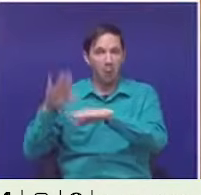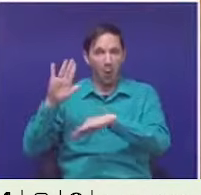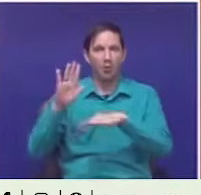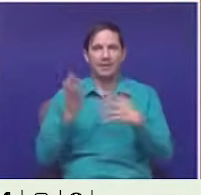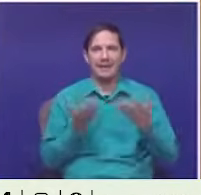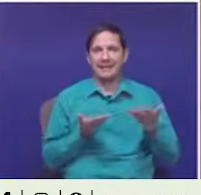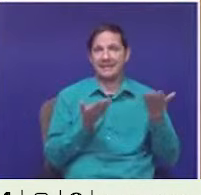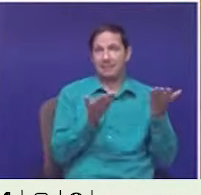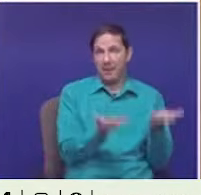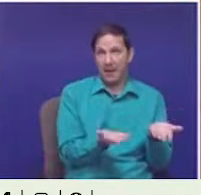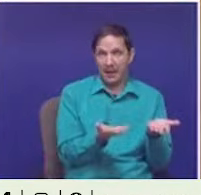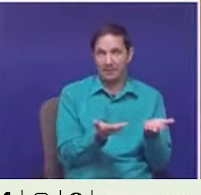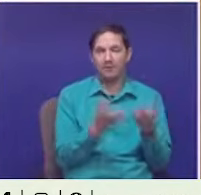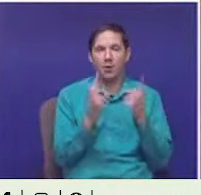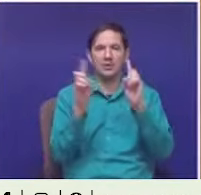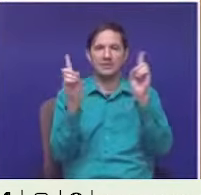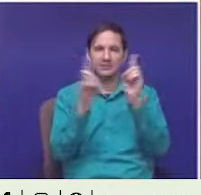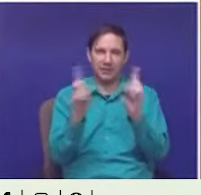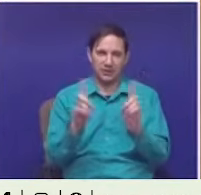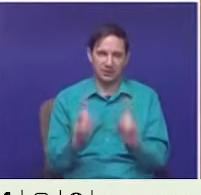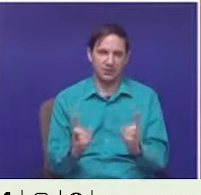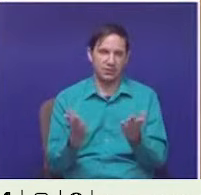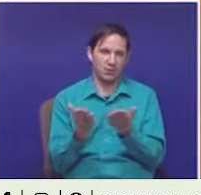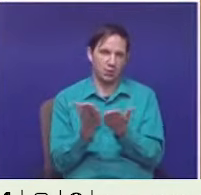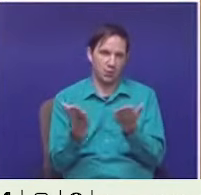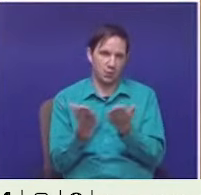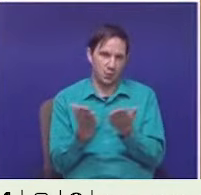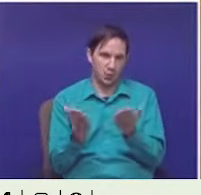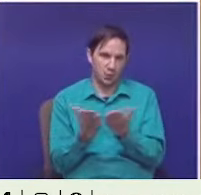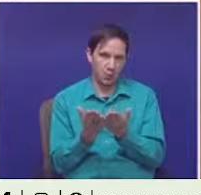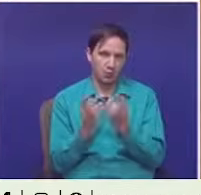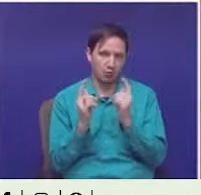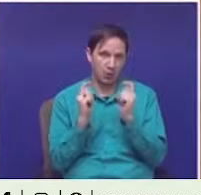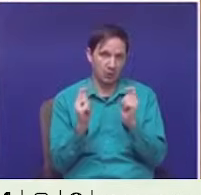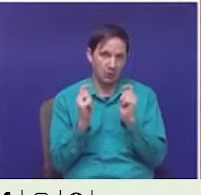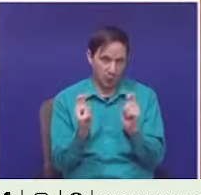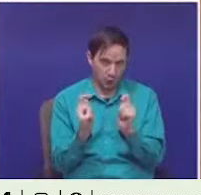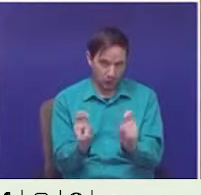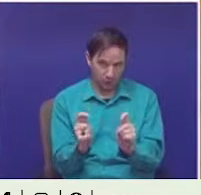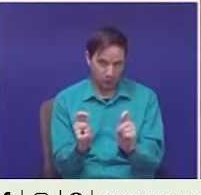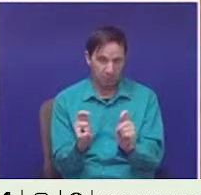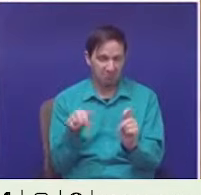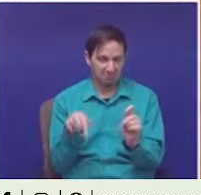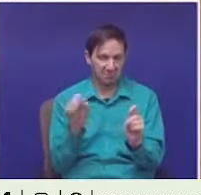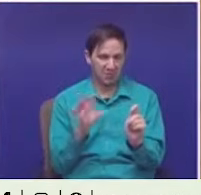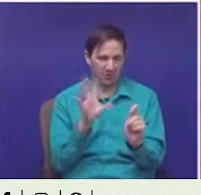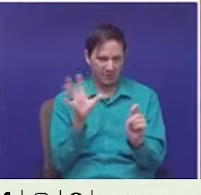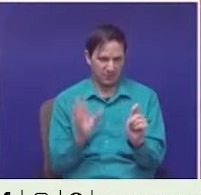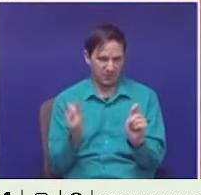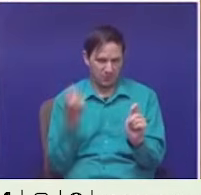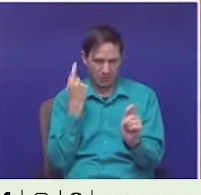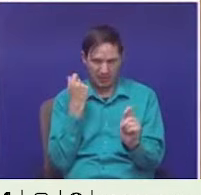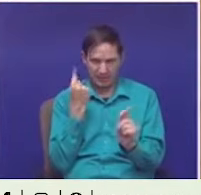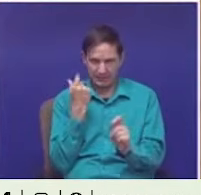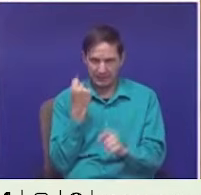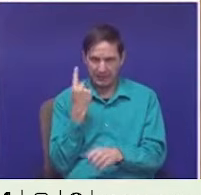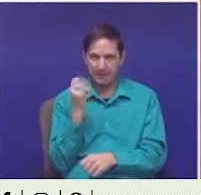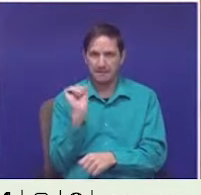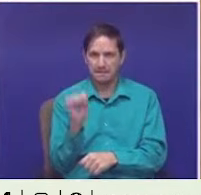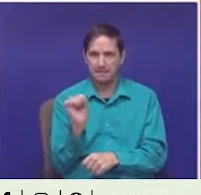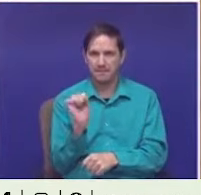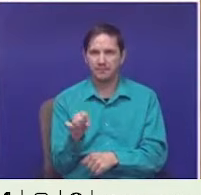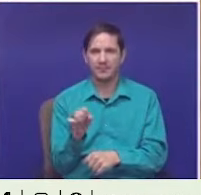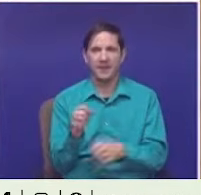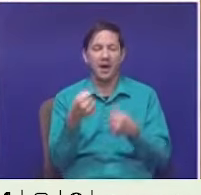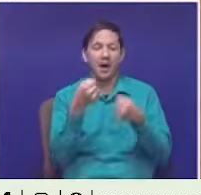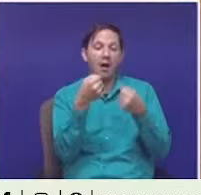for specialized school transport for children with special needs in South Africa. Besides the